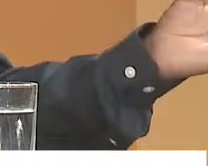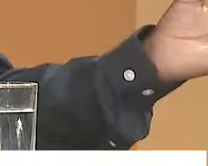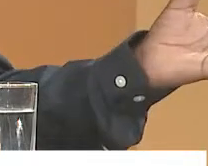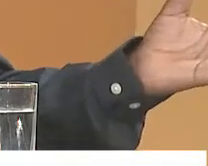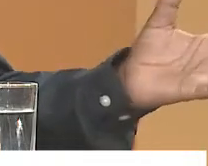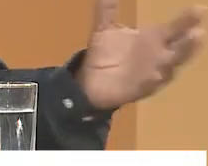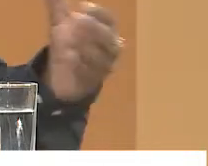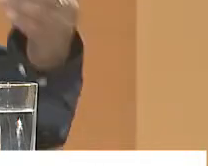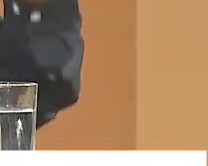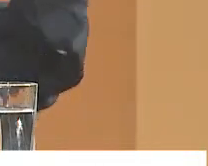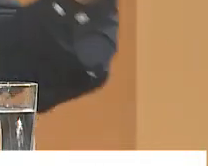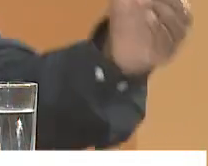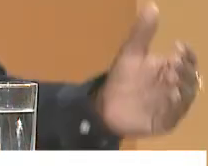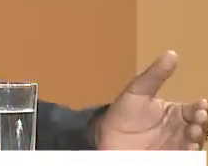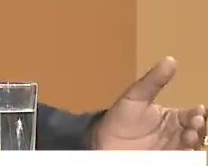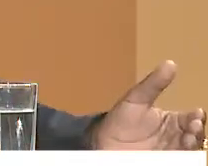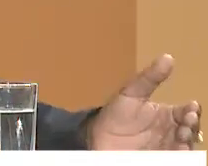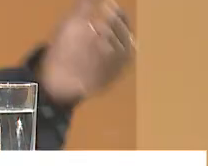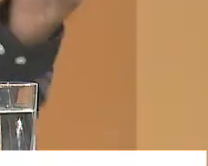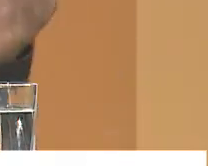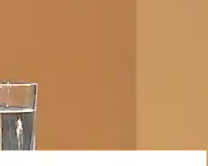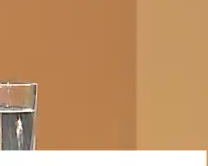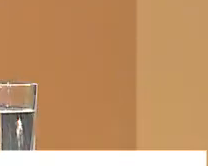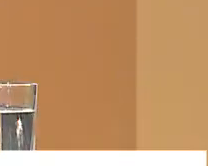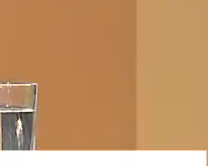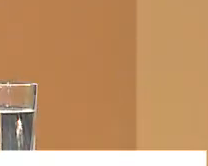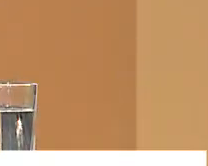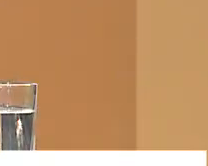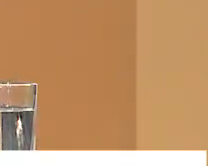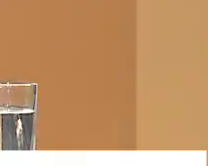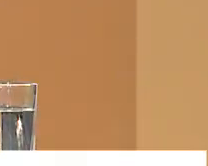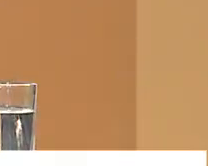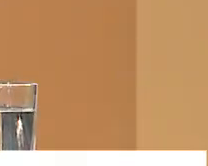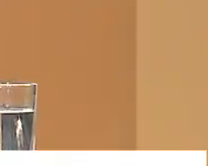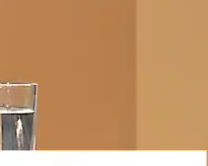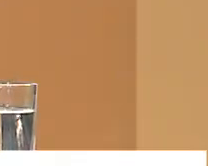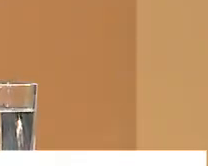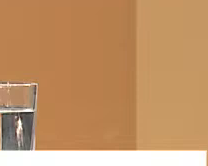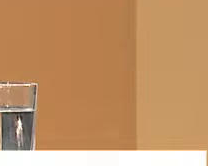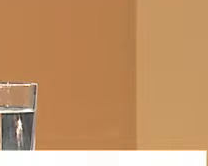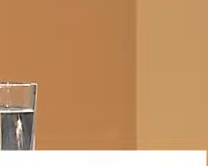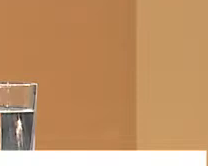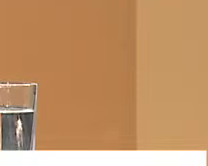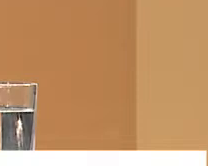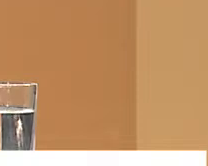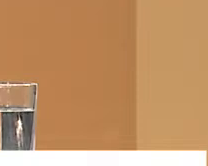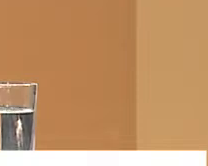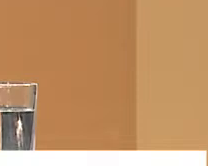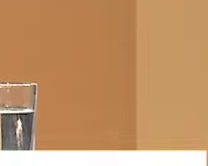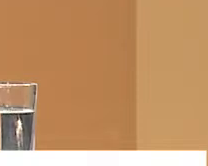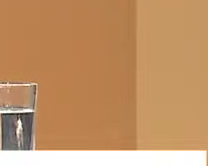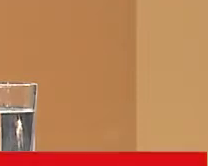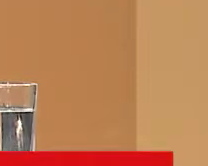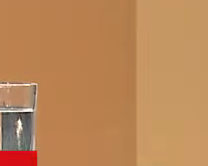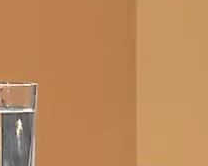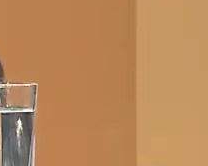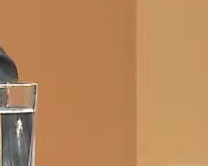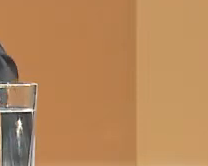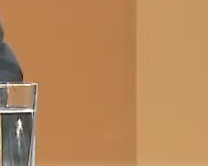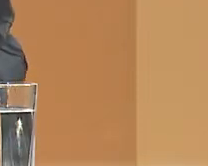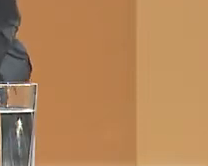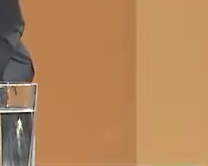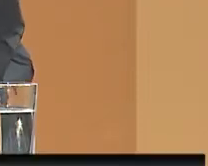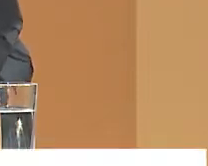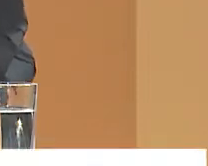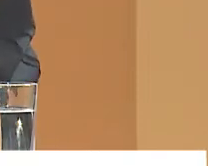So we have been together. We have seen all things. I'm very happy for him to being the deputy president of the Republic of Kenya. But